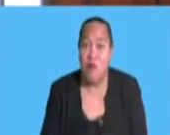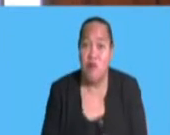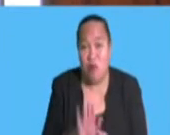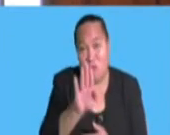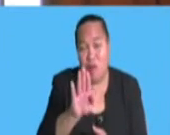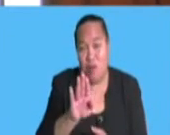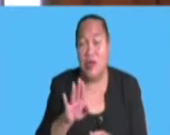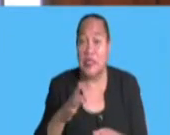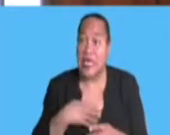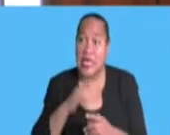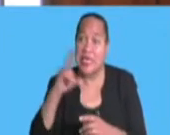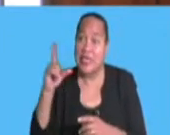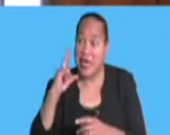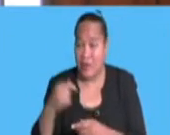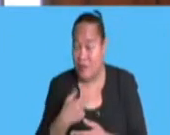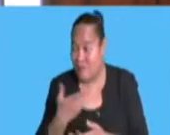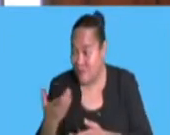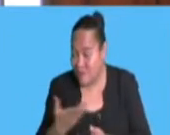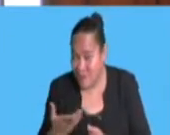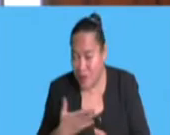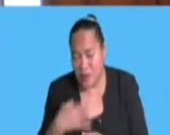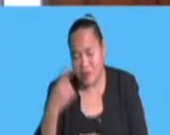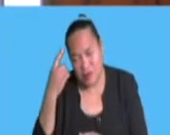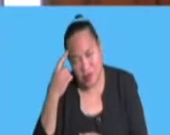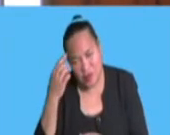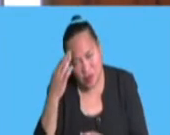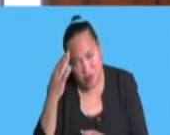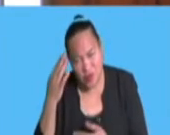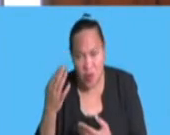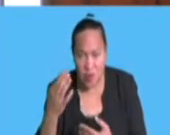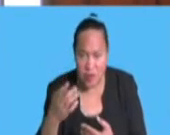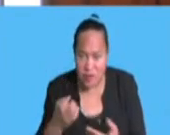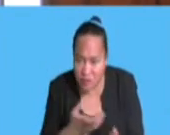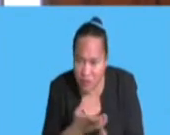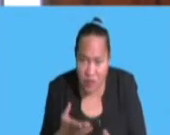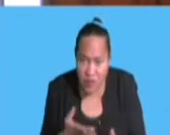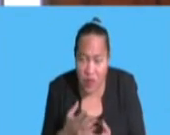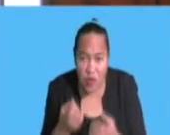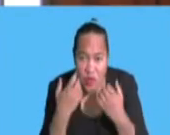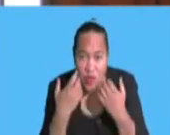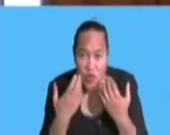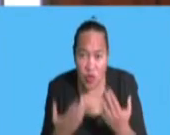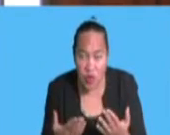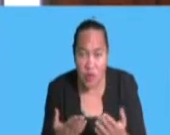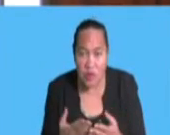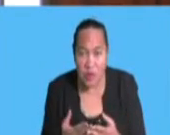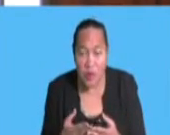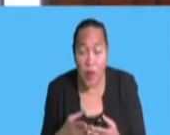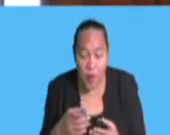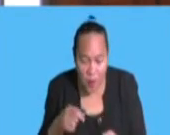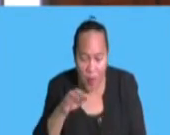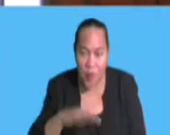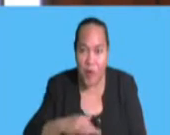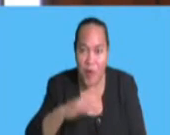including myself, have vividly illustrated our thoughts via our display of these brightly coloured packets, which